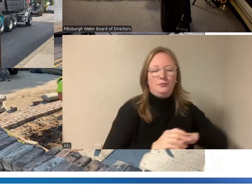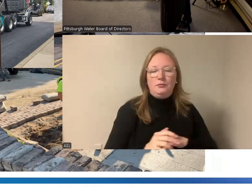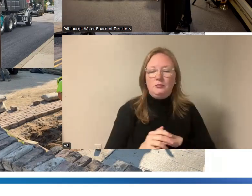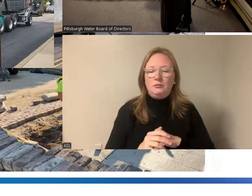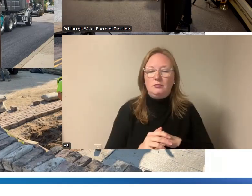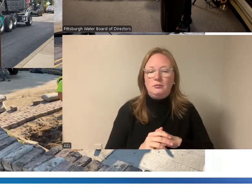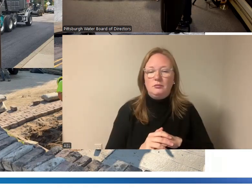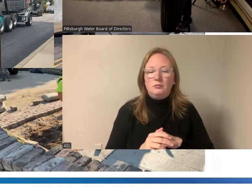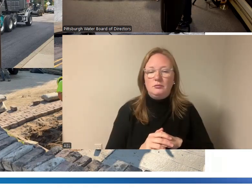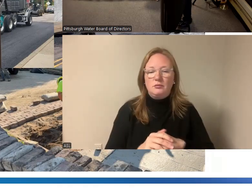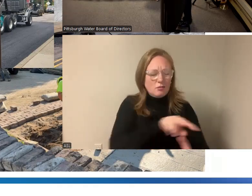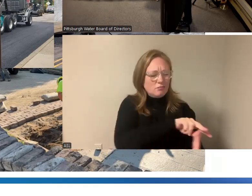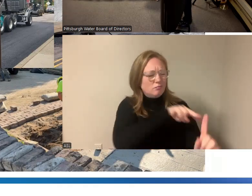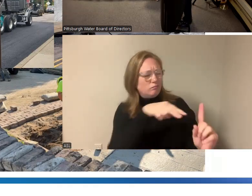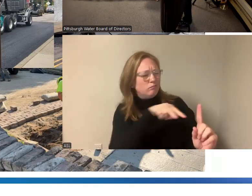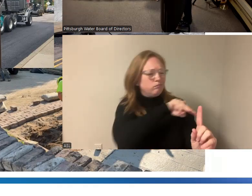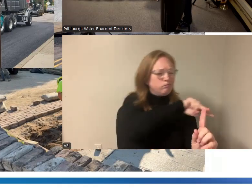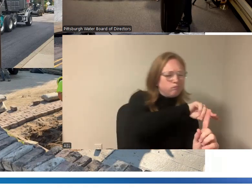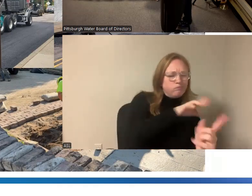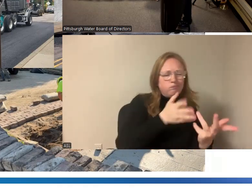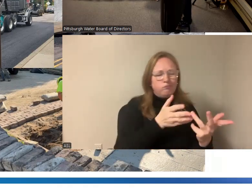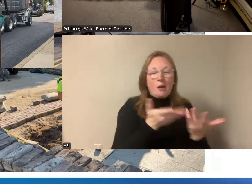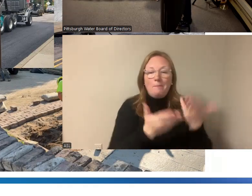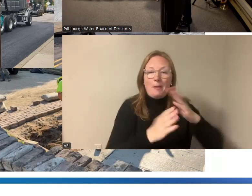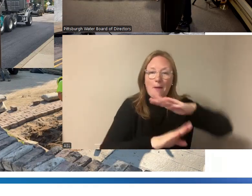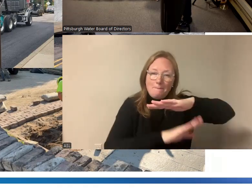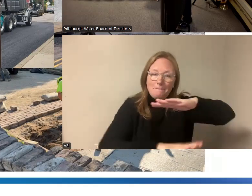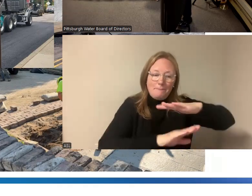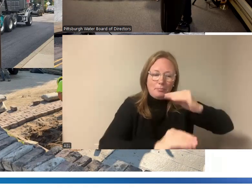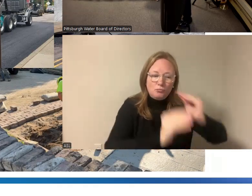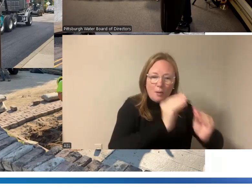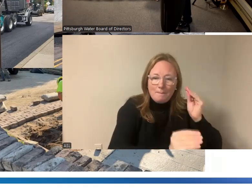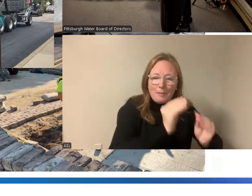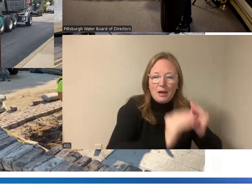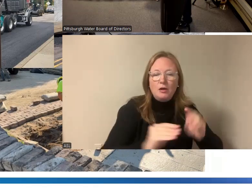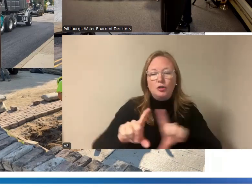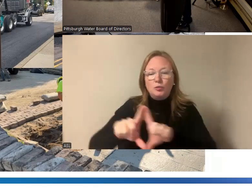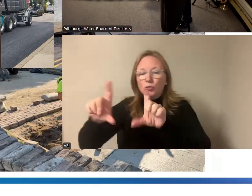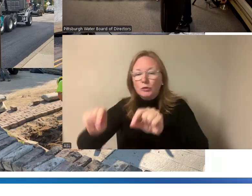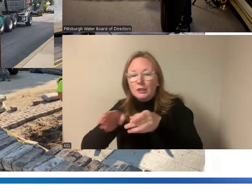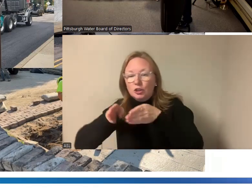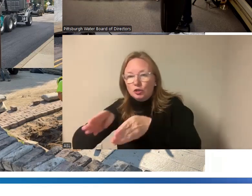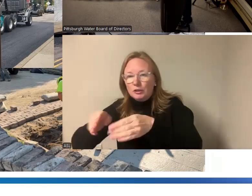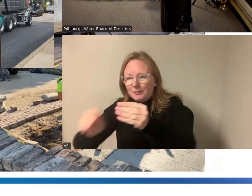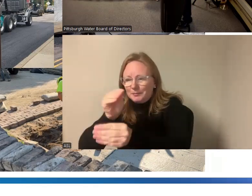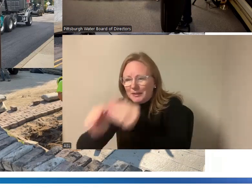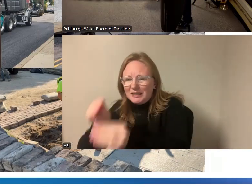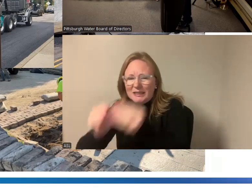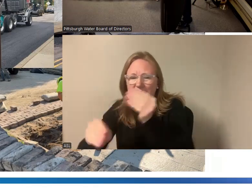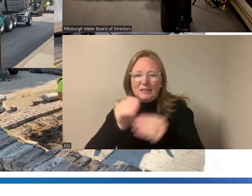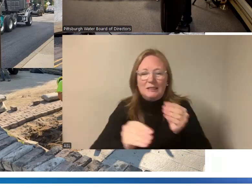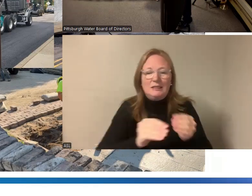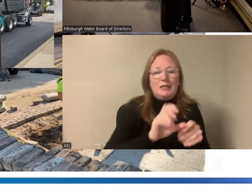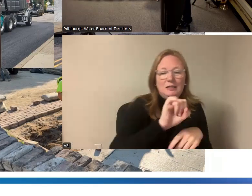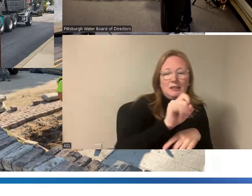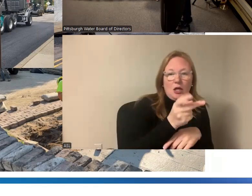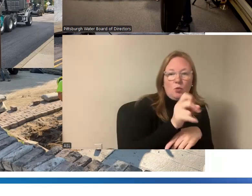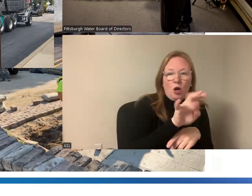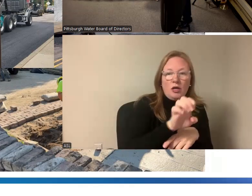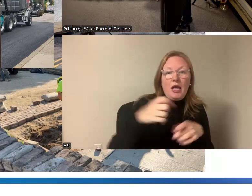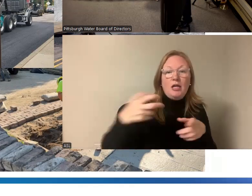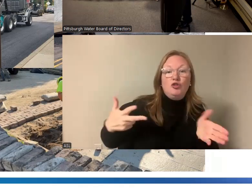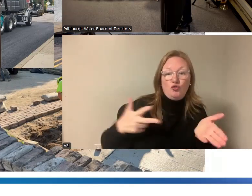of these sites vary and may include base repairs, milling and paving, brick street restoration, and sidewalk and